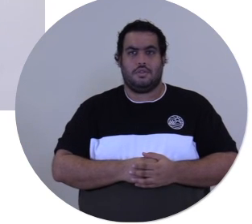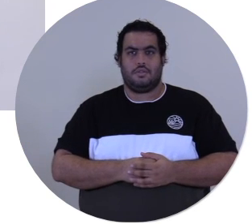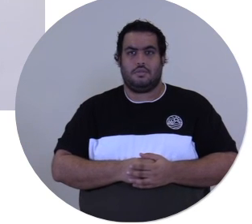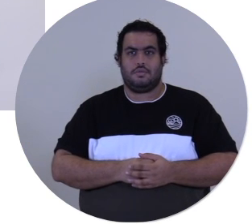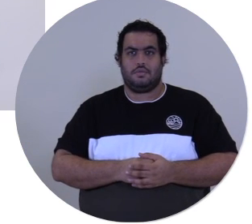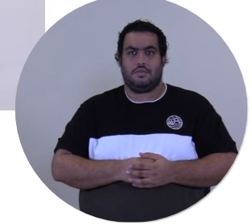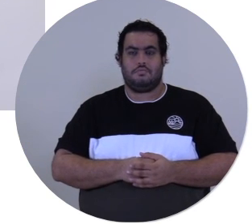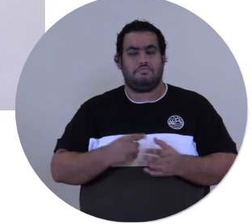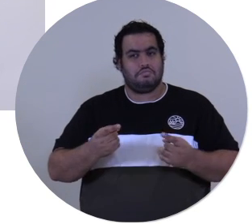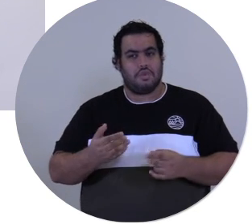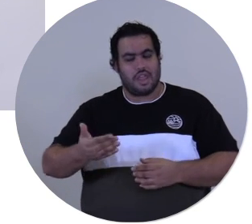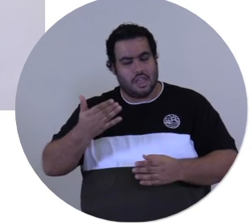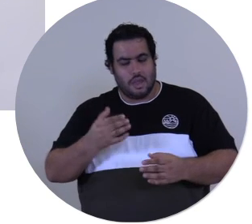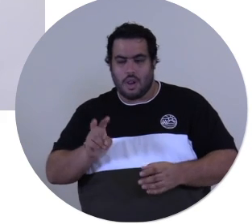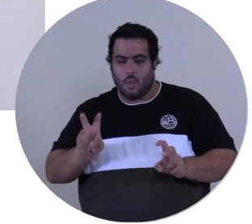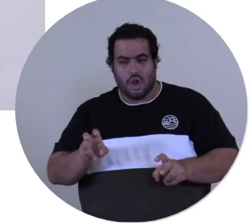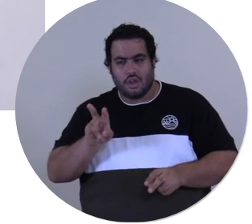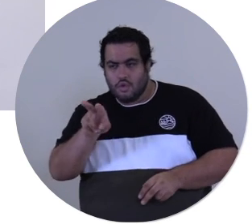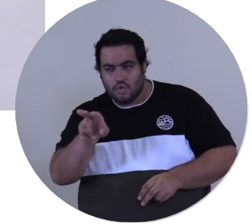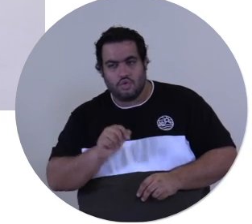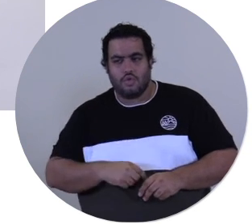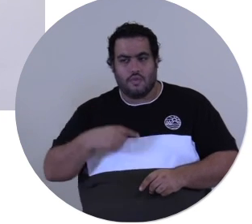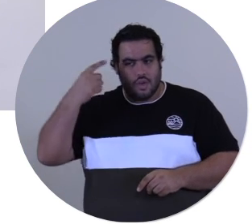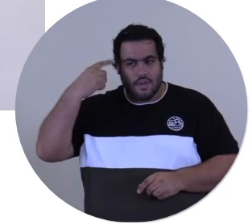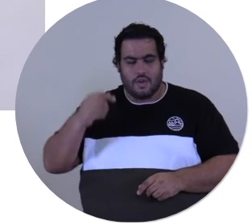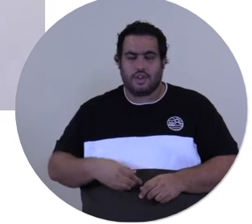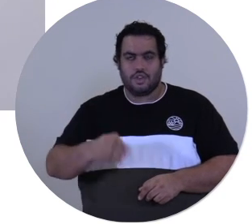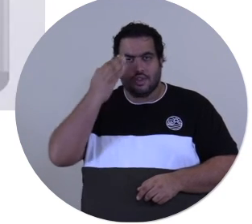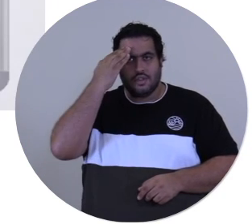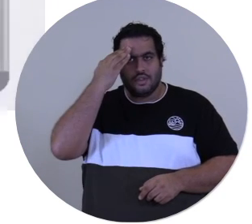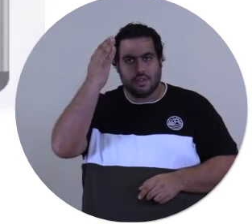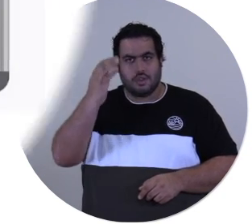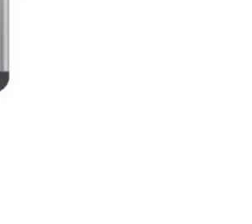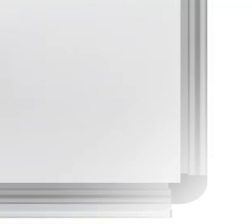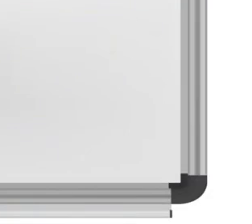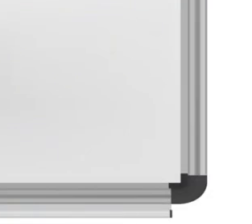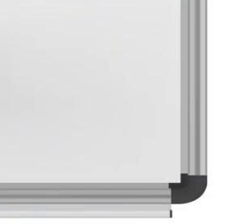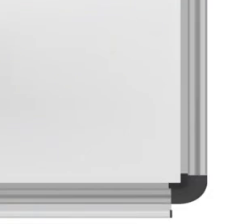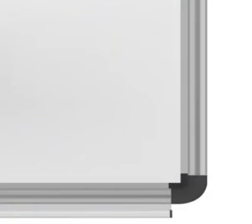need to go back, pause the videos, try to answer. Thank you for watching.